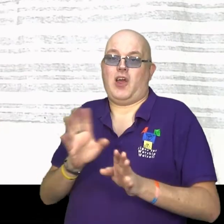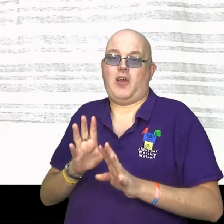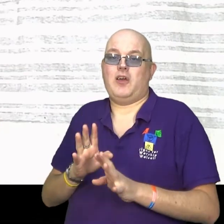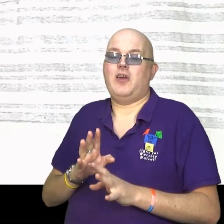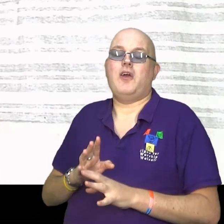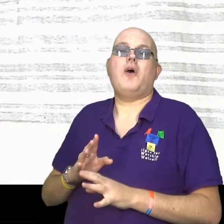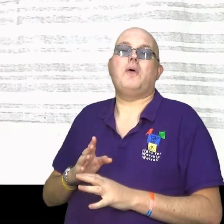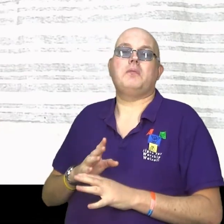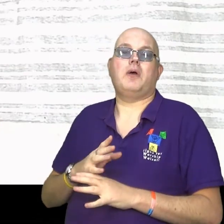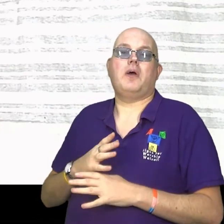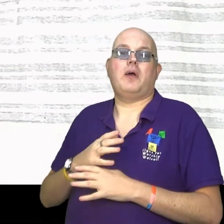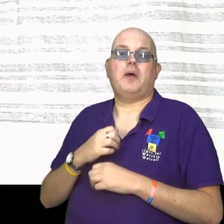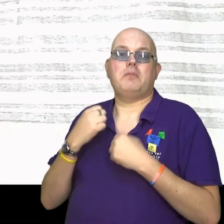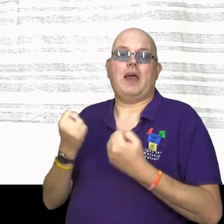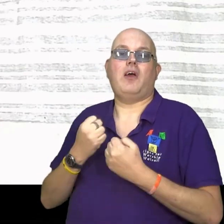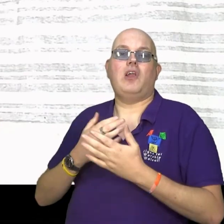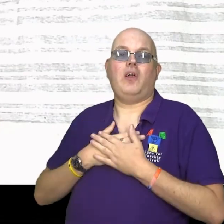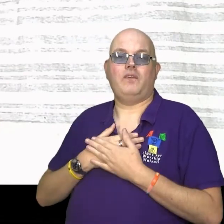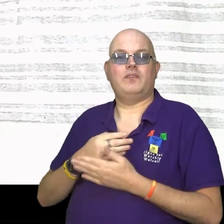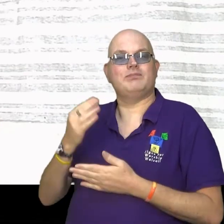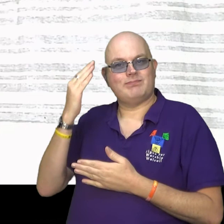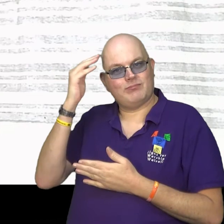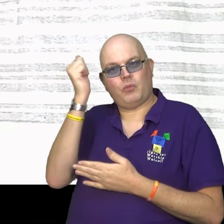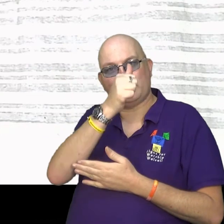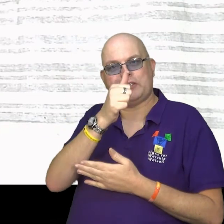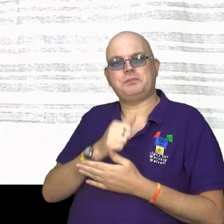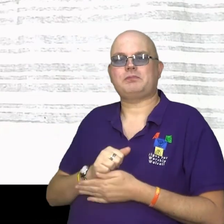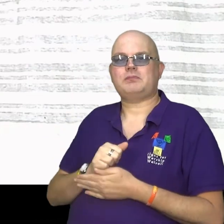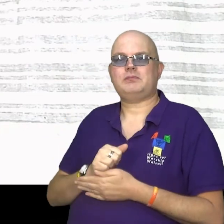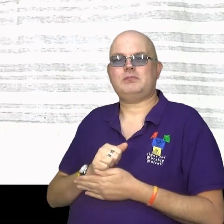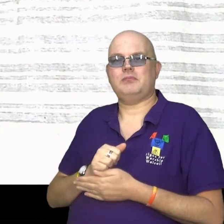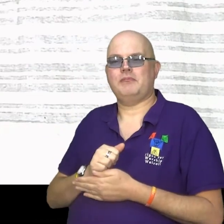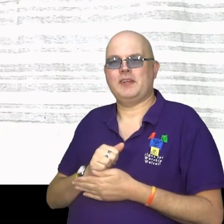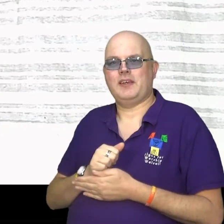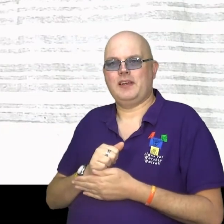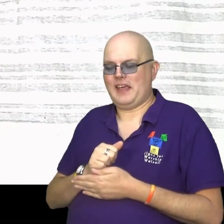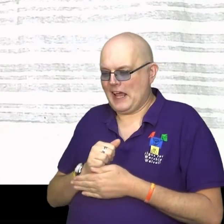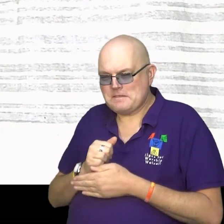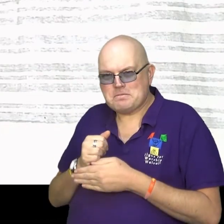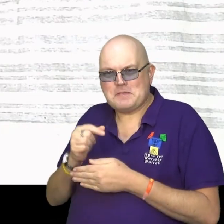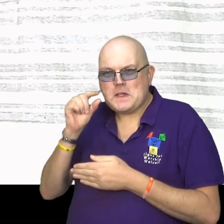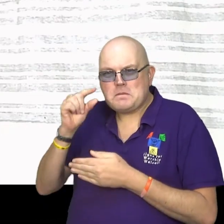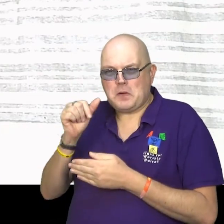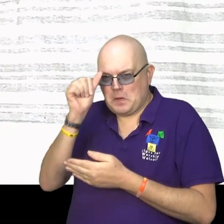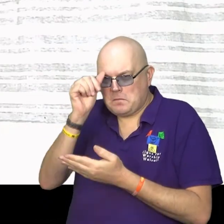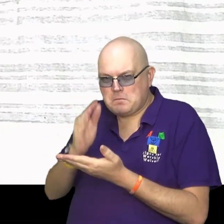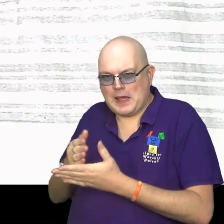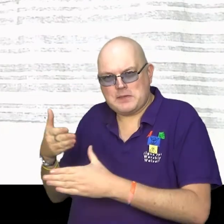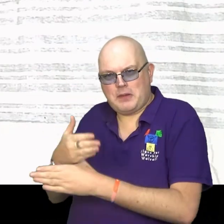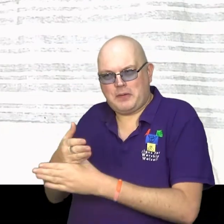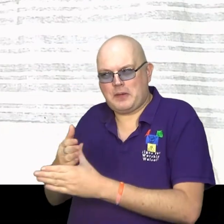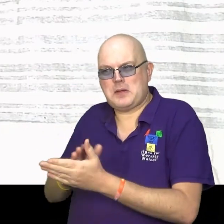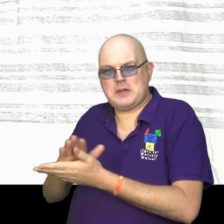of power, love, and discipline. The God who tells us that even our smallest acts of